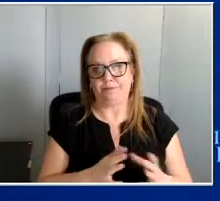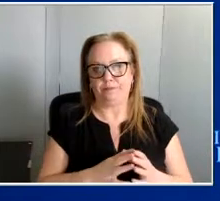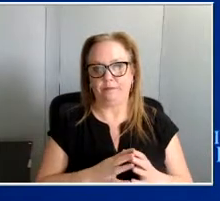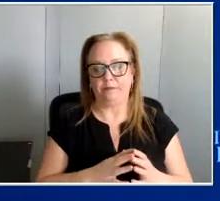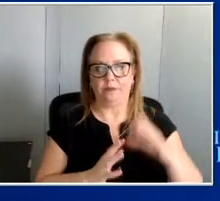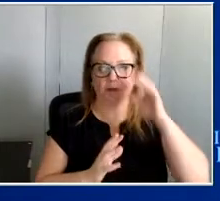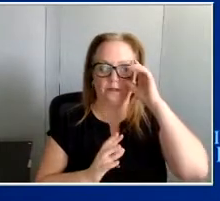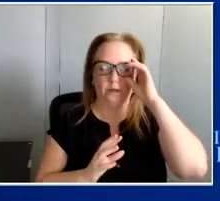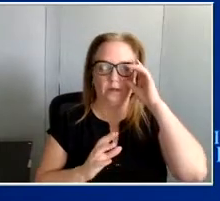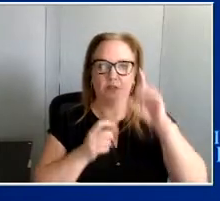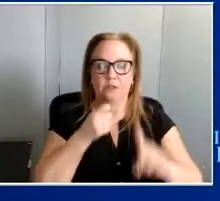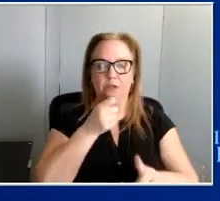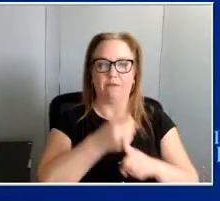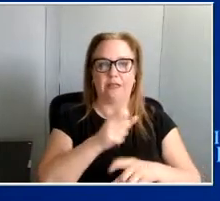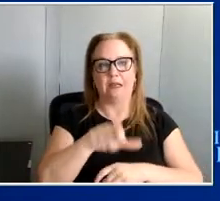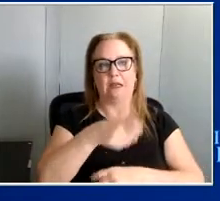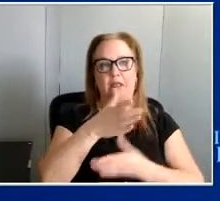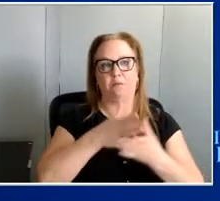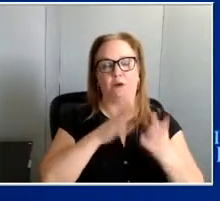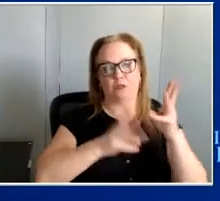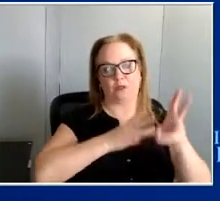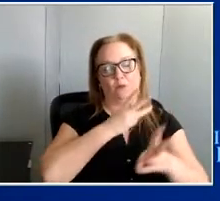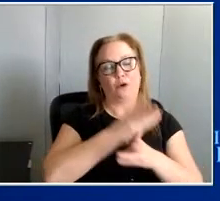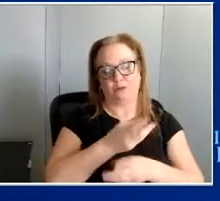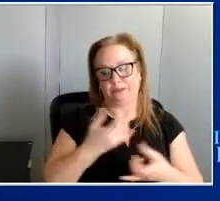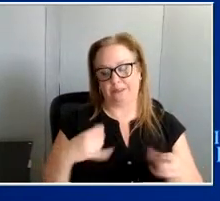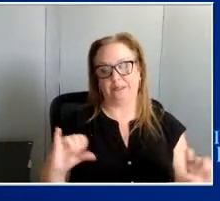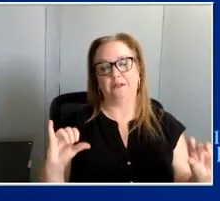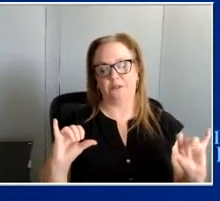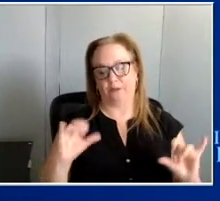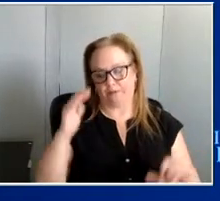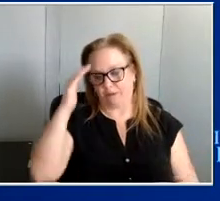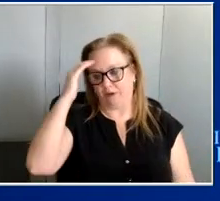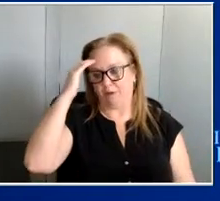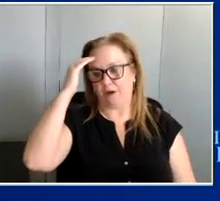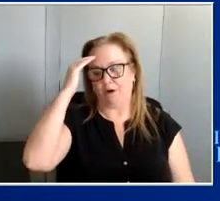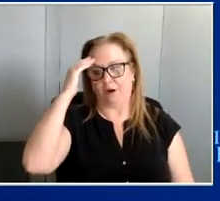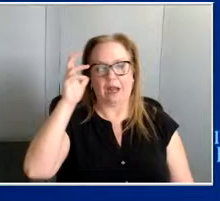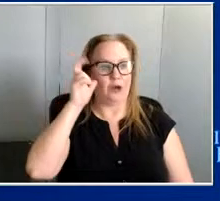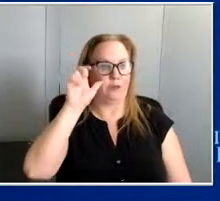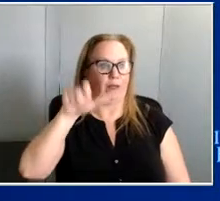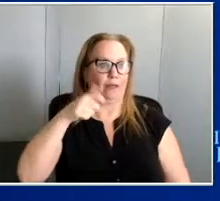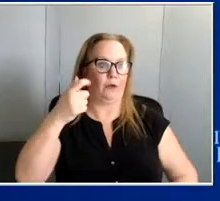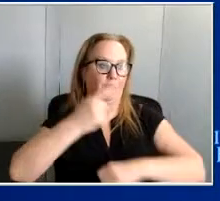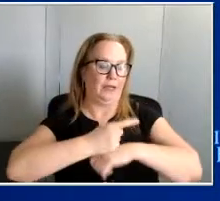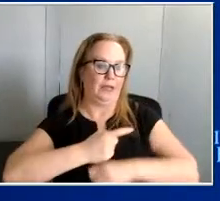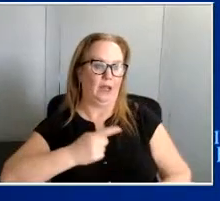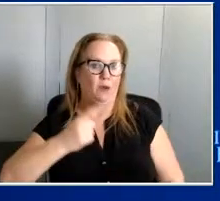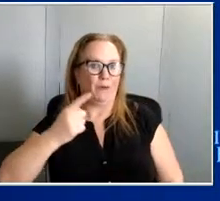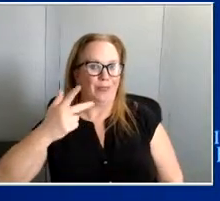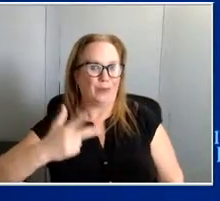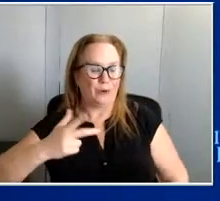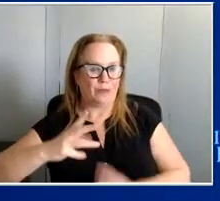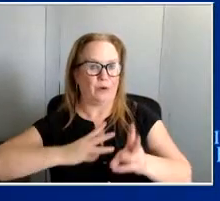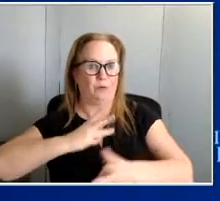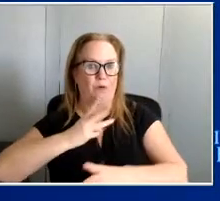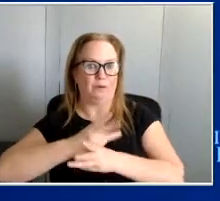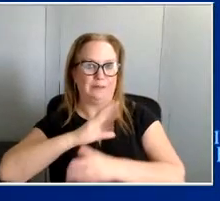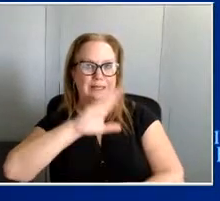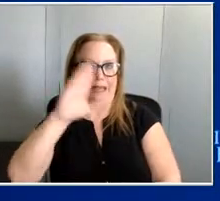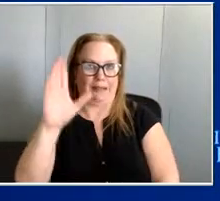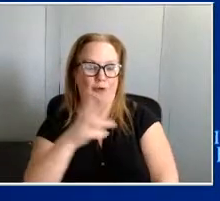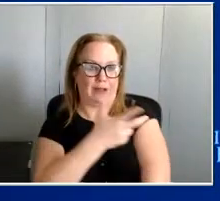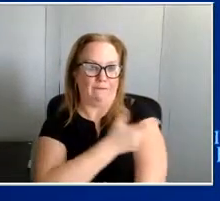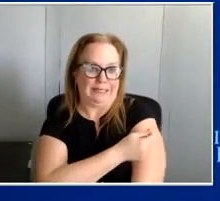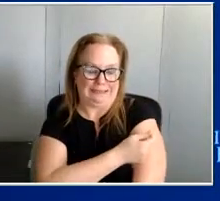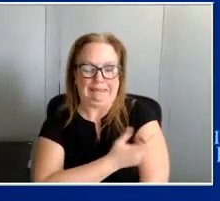still affecting other parts of the world as well. So I think we have to be aware of that. I heard the other day that there's still a third of the world that hasn't ever had a vaccine dose as